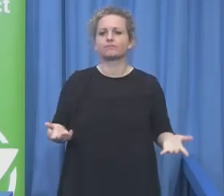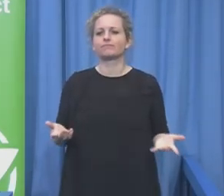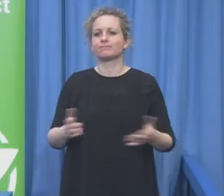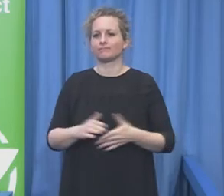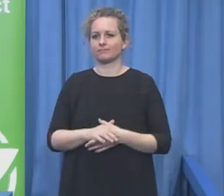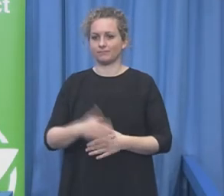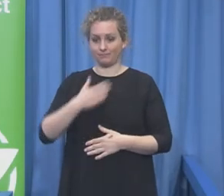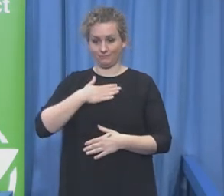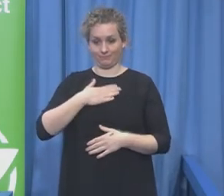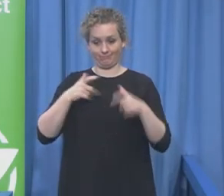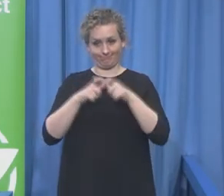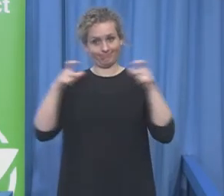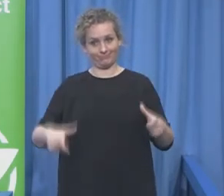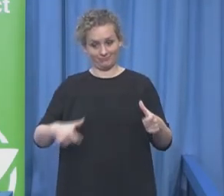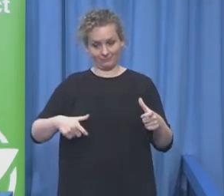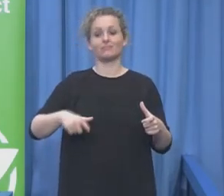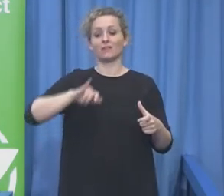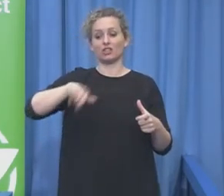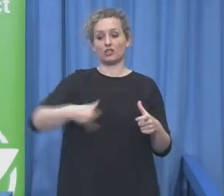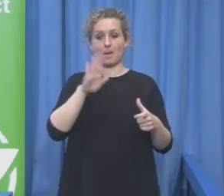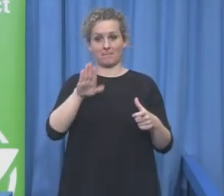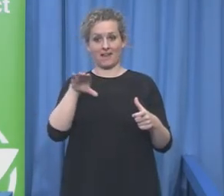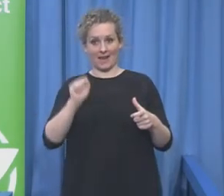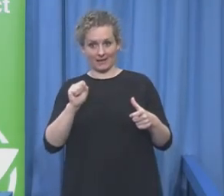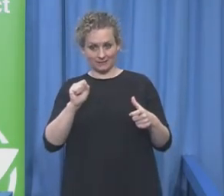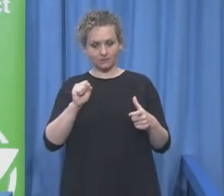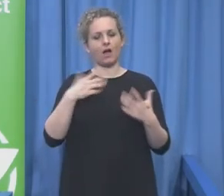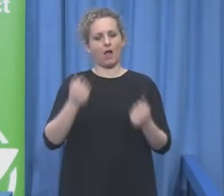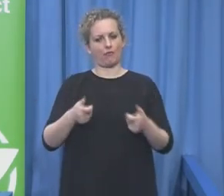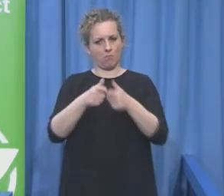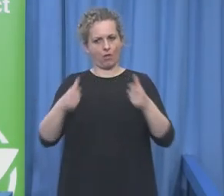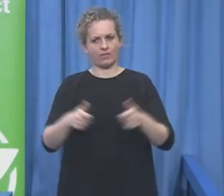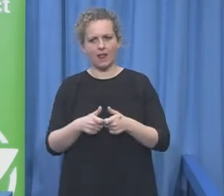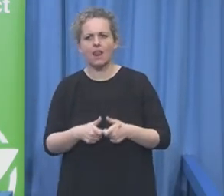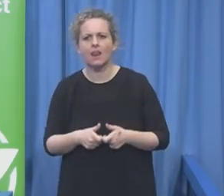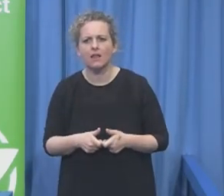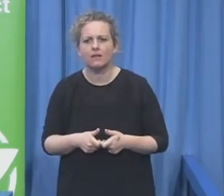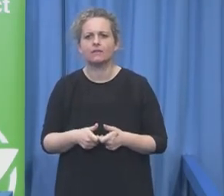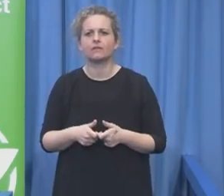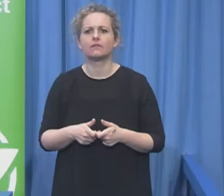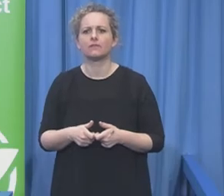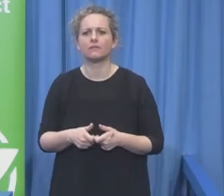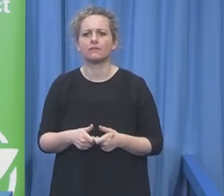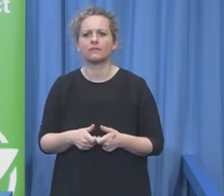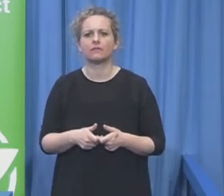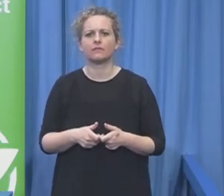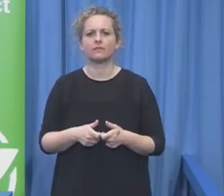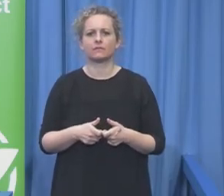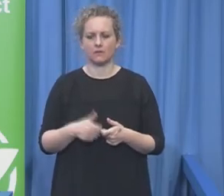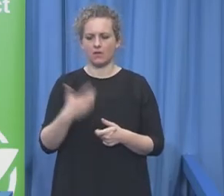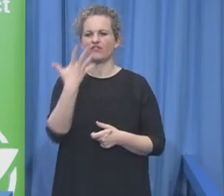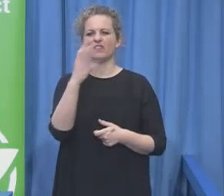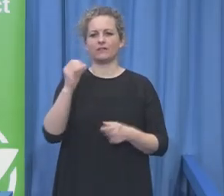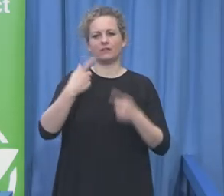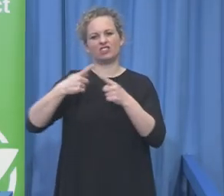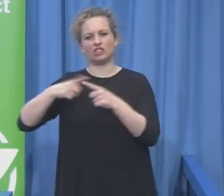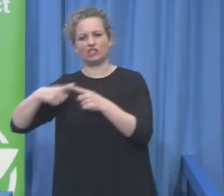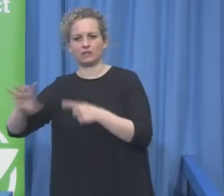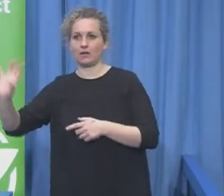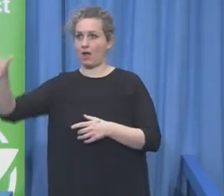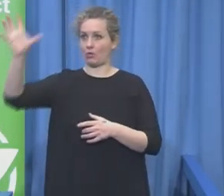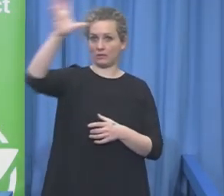to other countries to explain there how it works. During the workshops in this conference and also during my traveling around the world, I